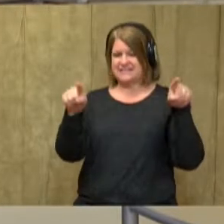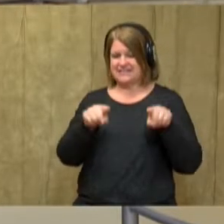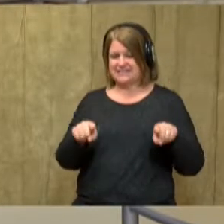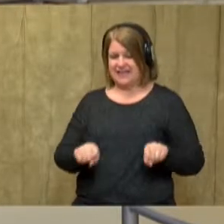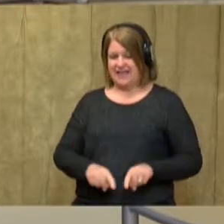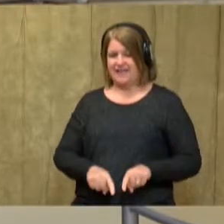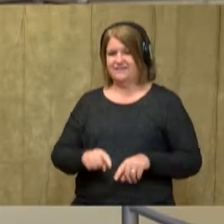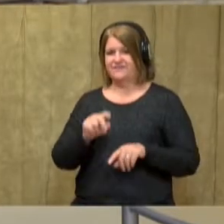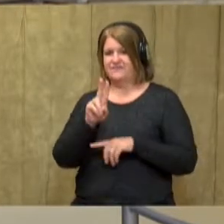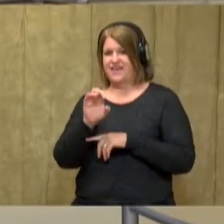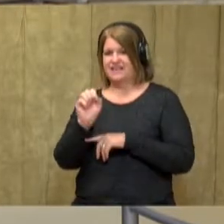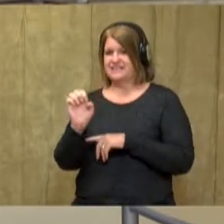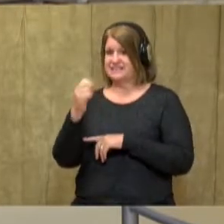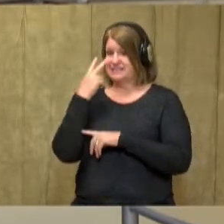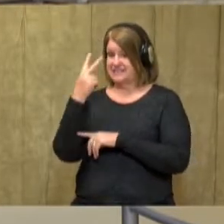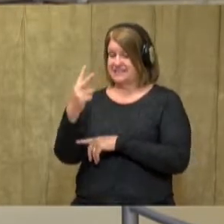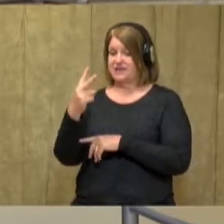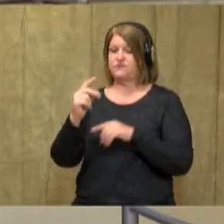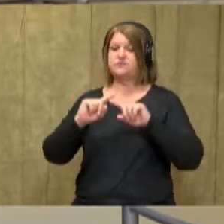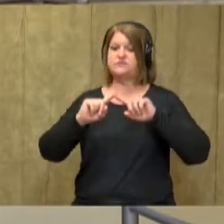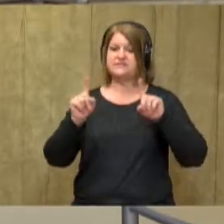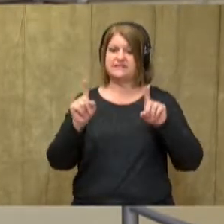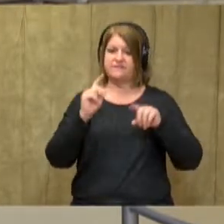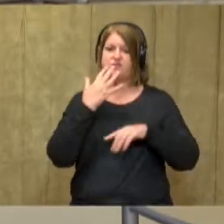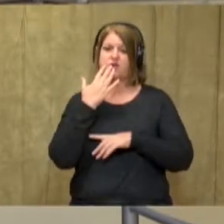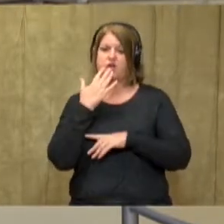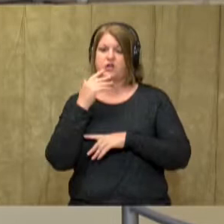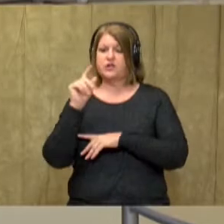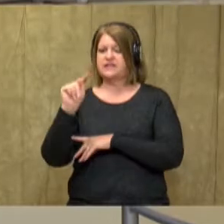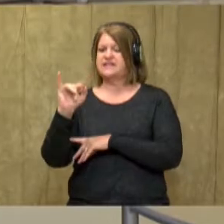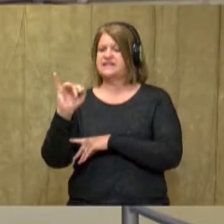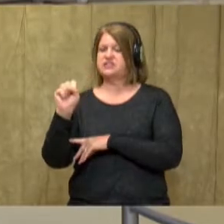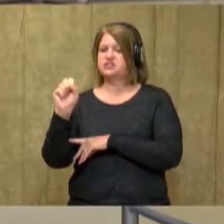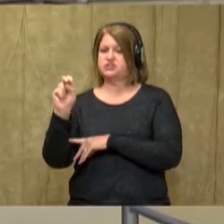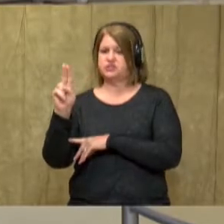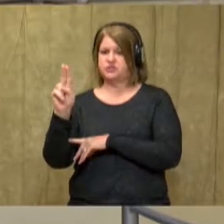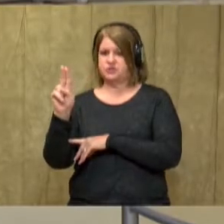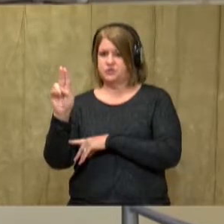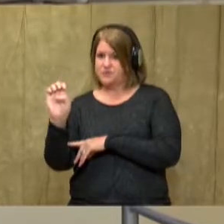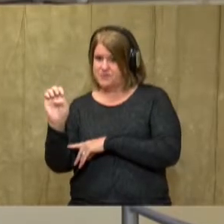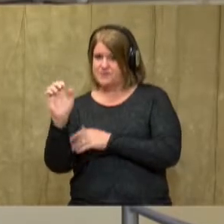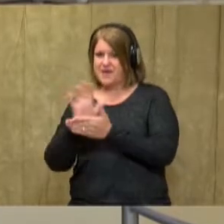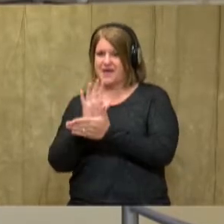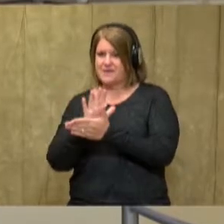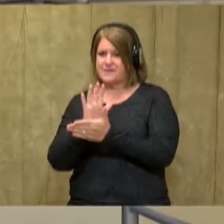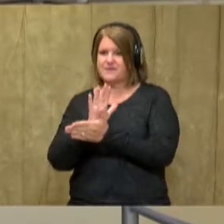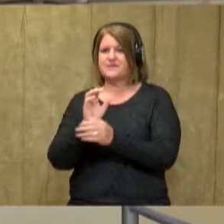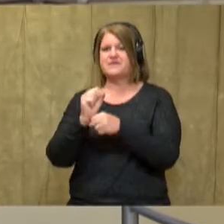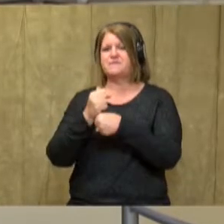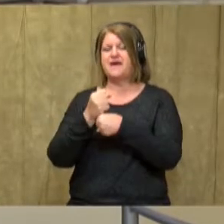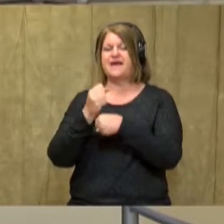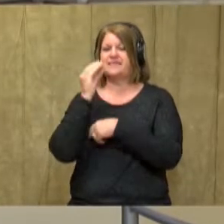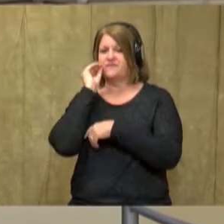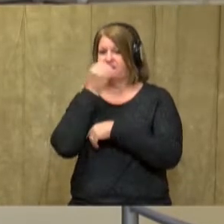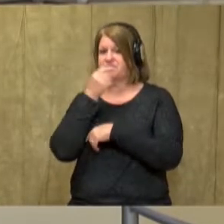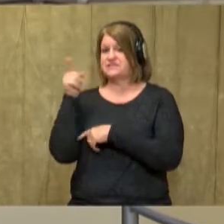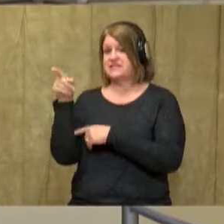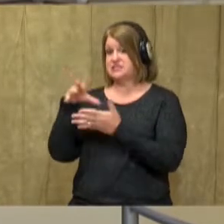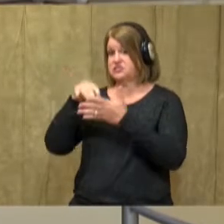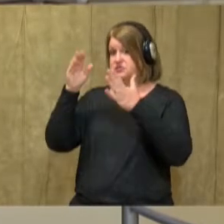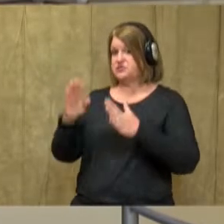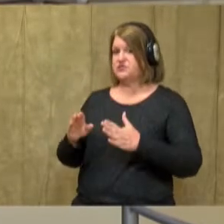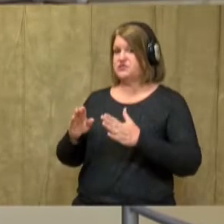paper to make different kinds of flowers in their vase. All right, now this student did some different kinds of flowers.